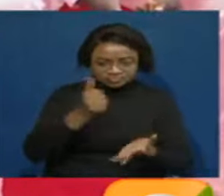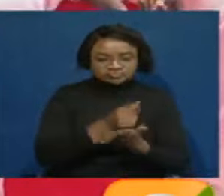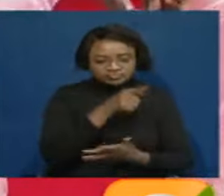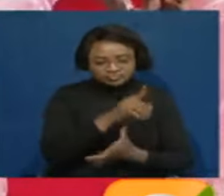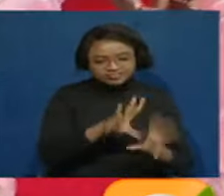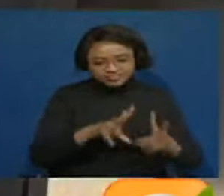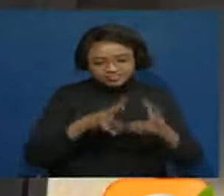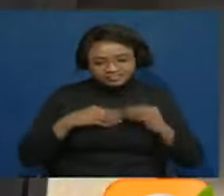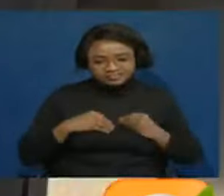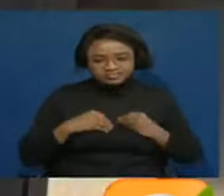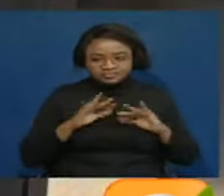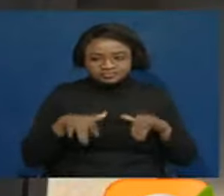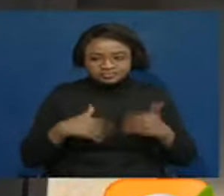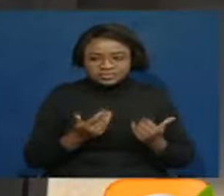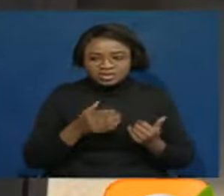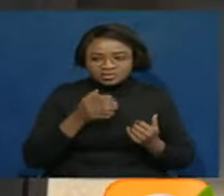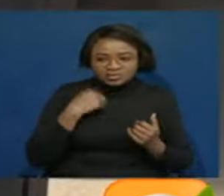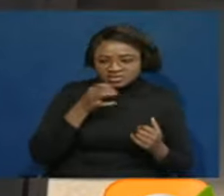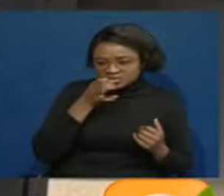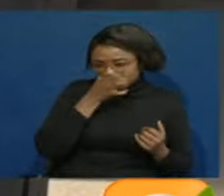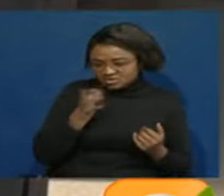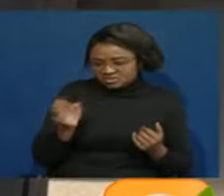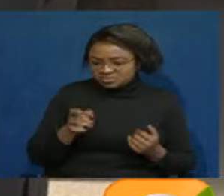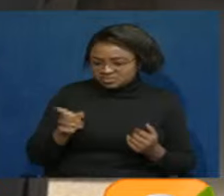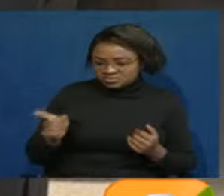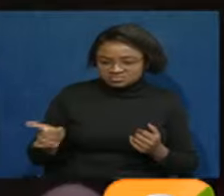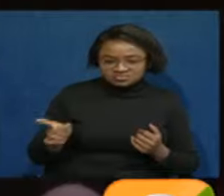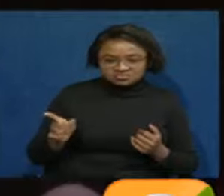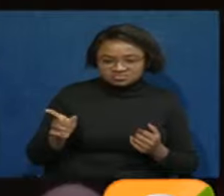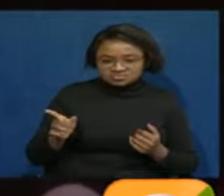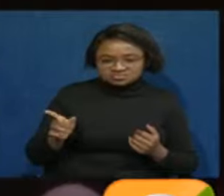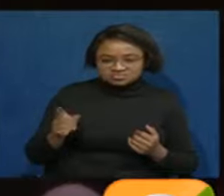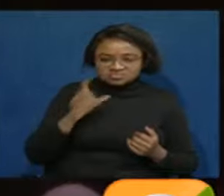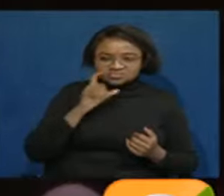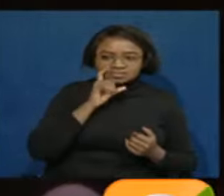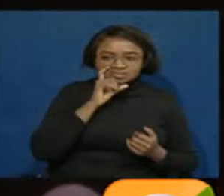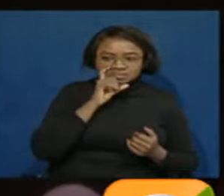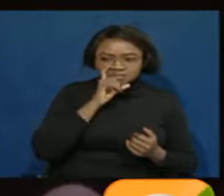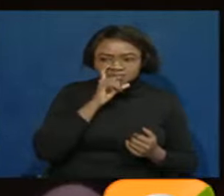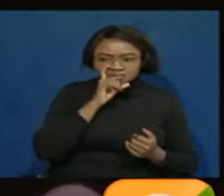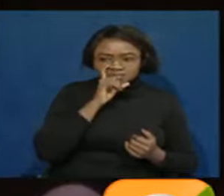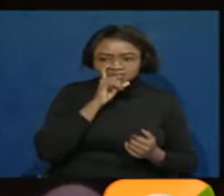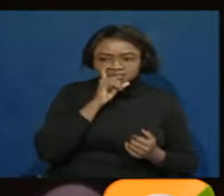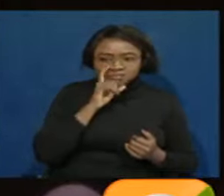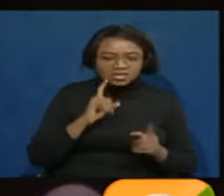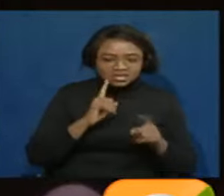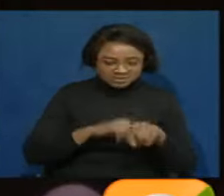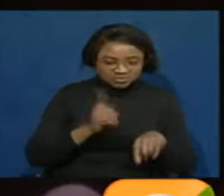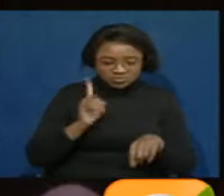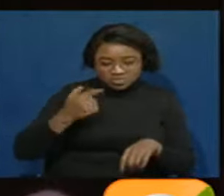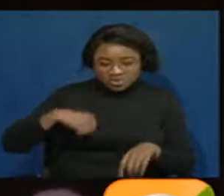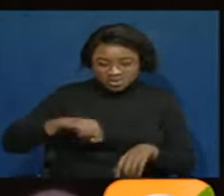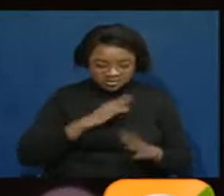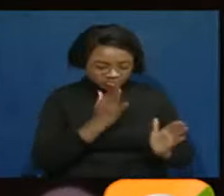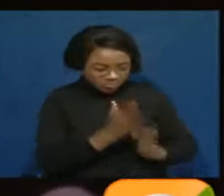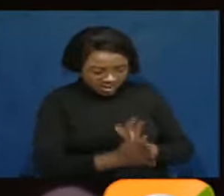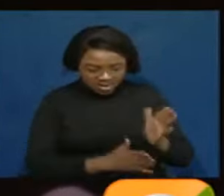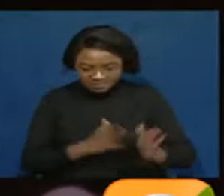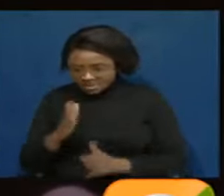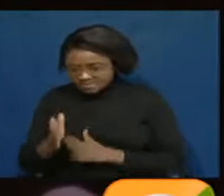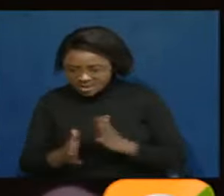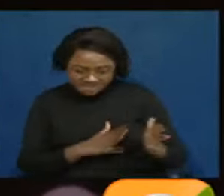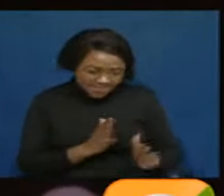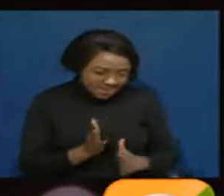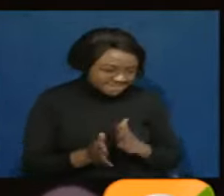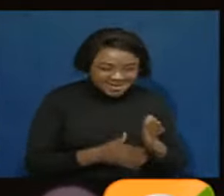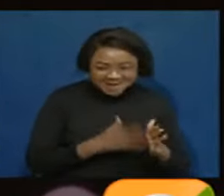how he overlooked Professor Kindiki, his now deputy. Wakati tulikuwa tunapangana pale, tukapangana.